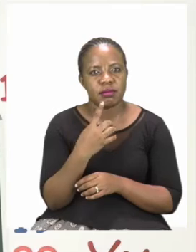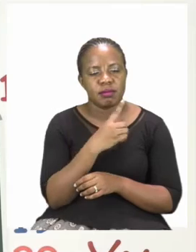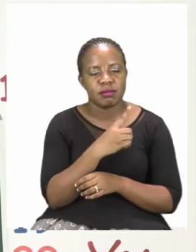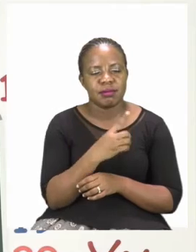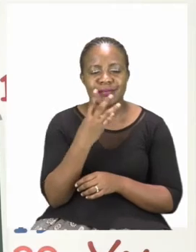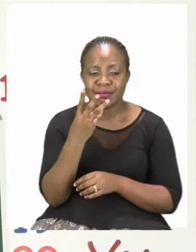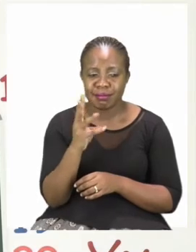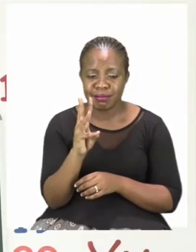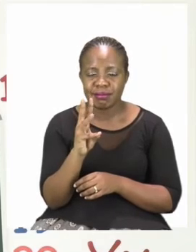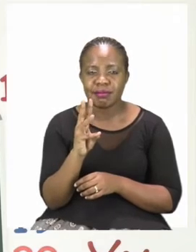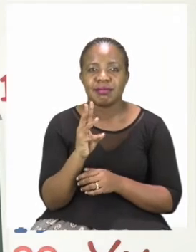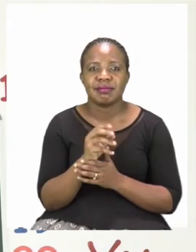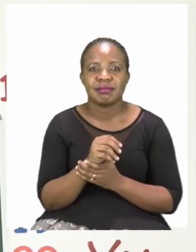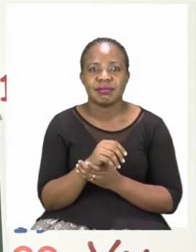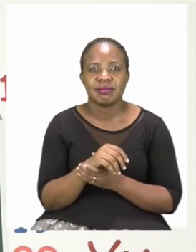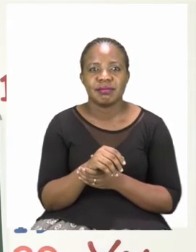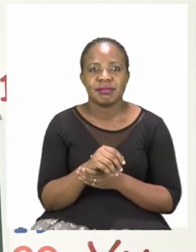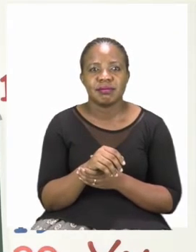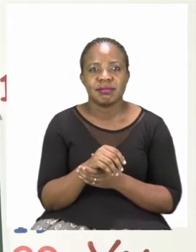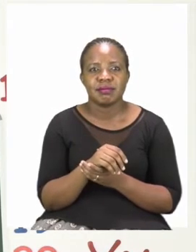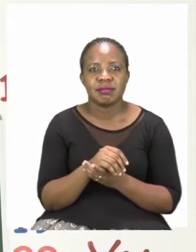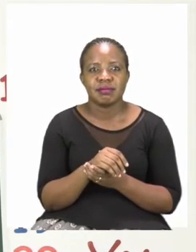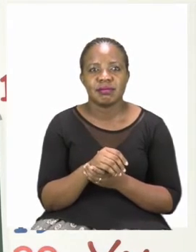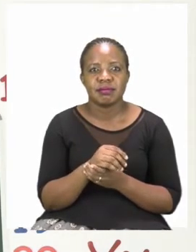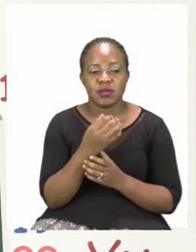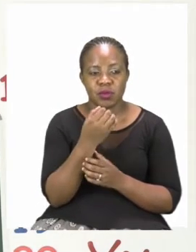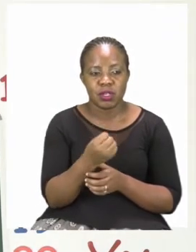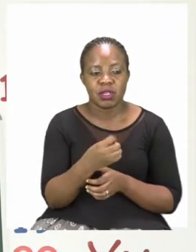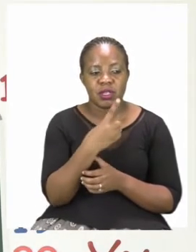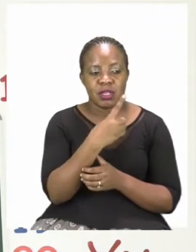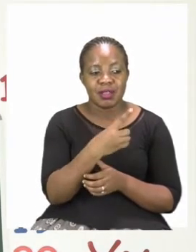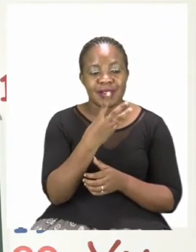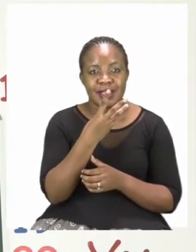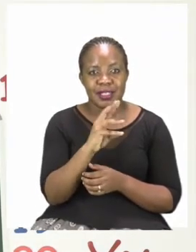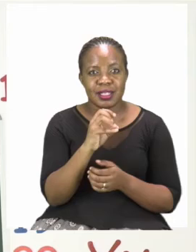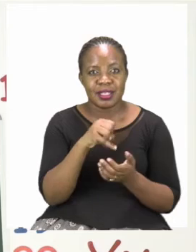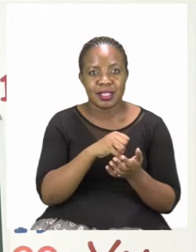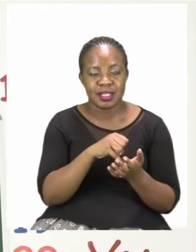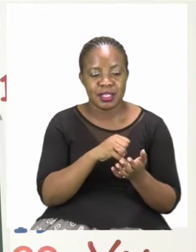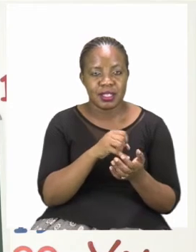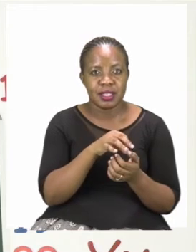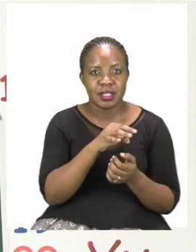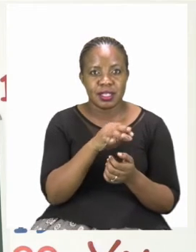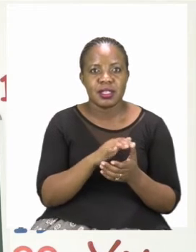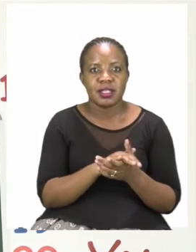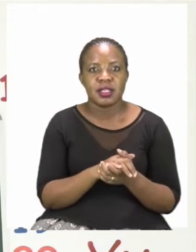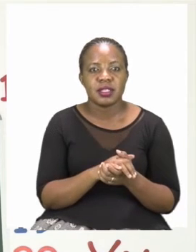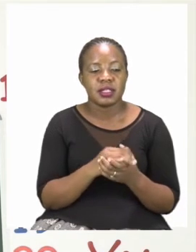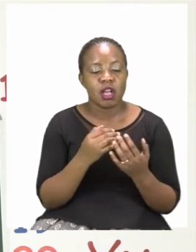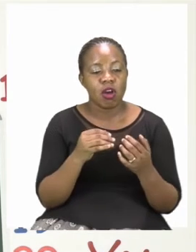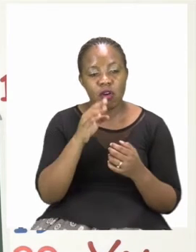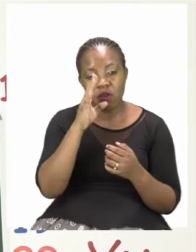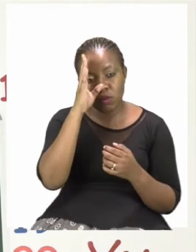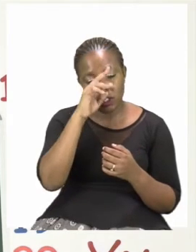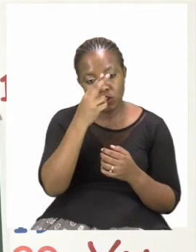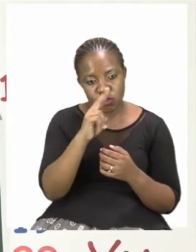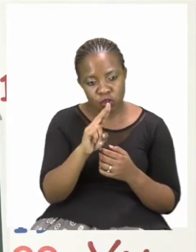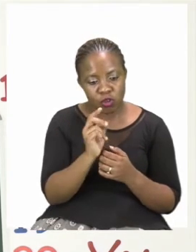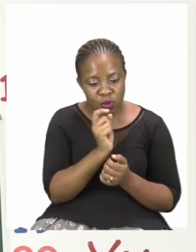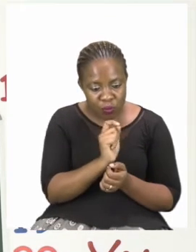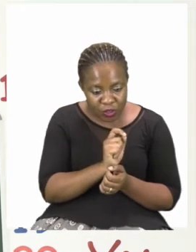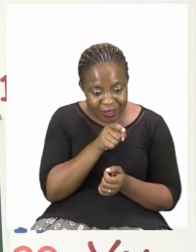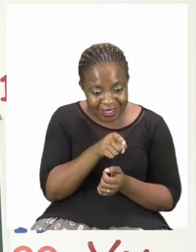Our first exercise, boys and girls, let us go to page 12. On page 12, we